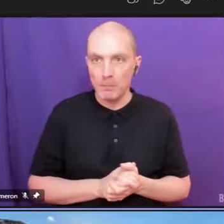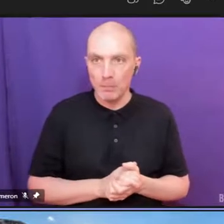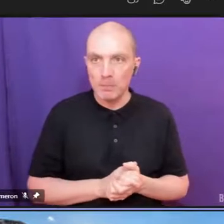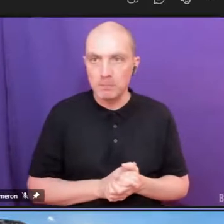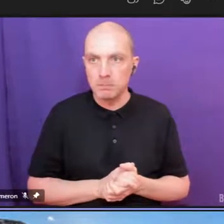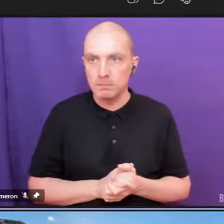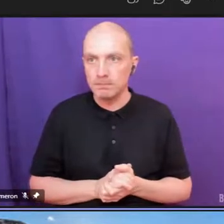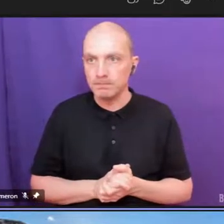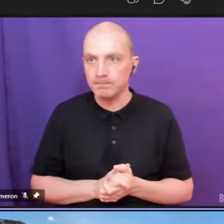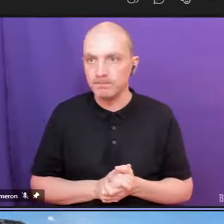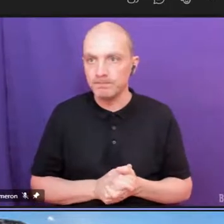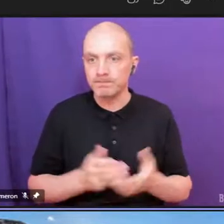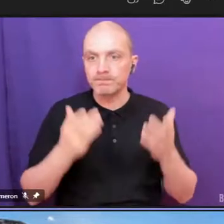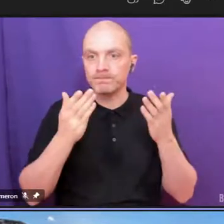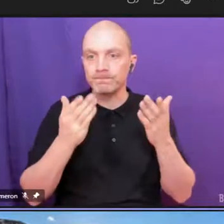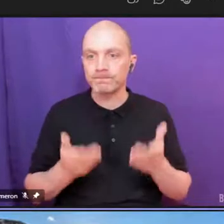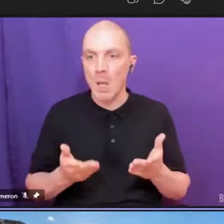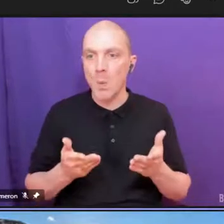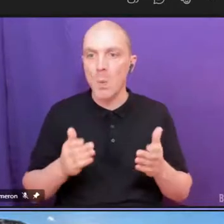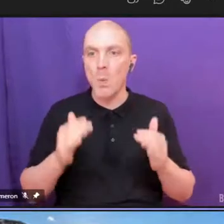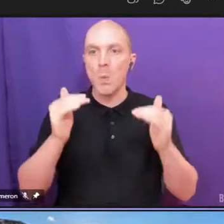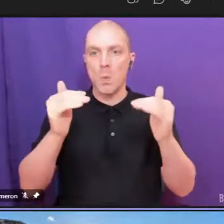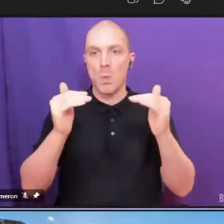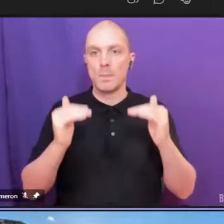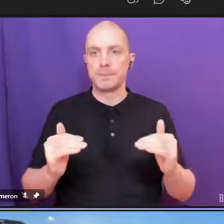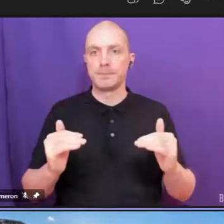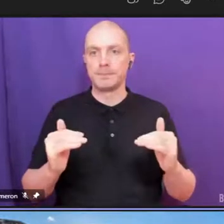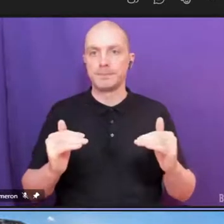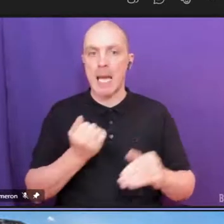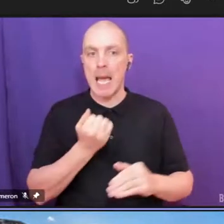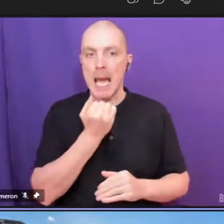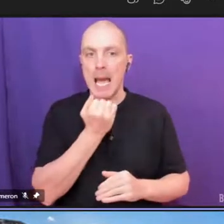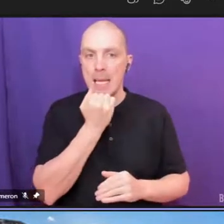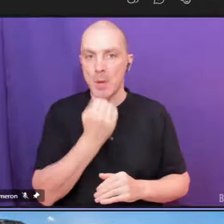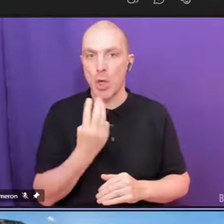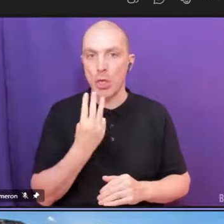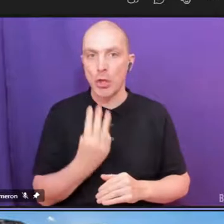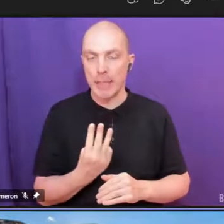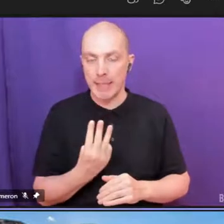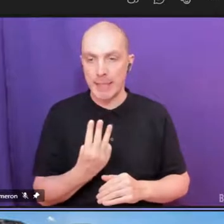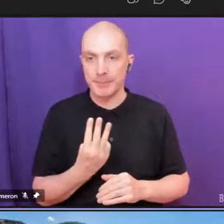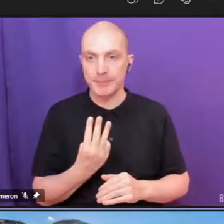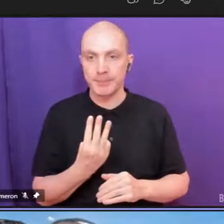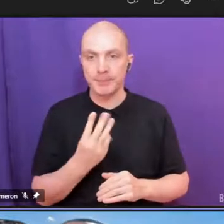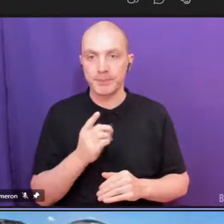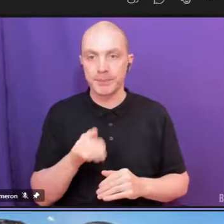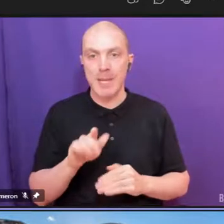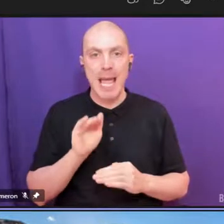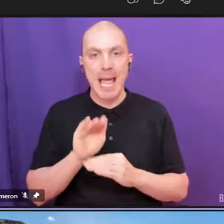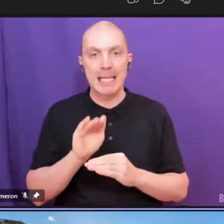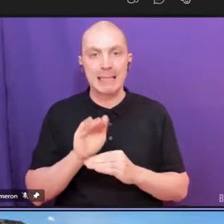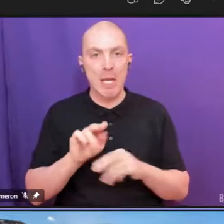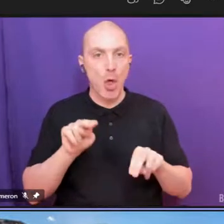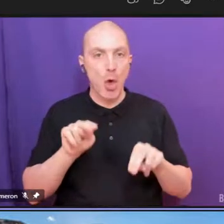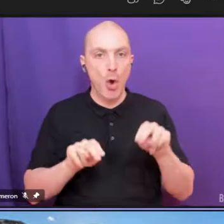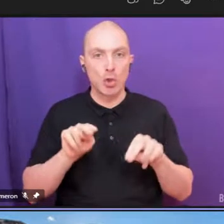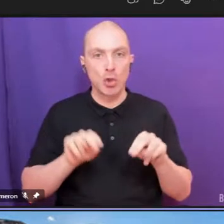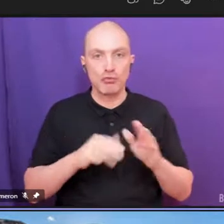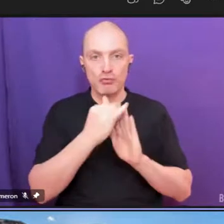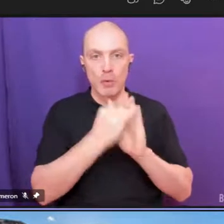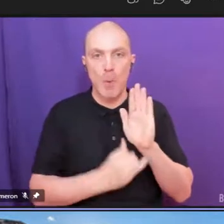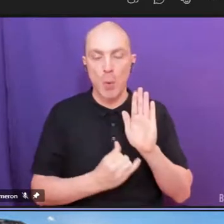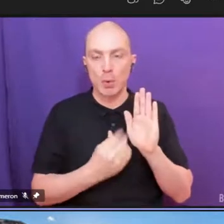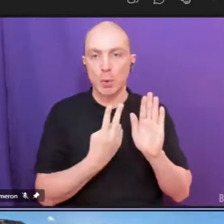we'll move on to item three, which is the External Auditor's Report